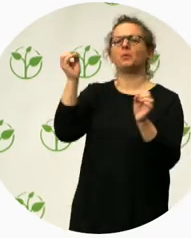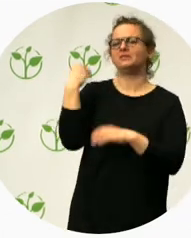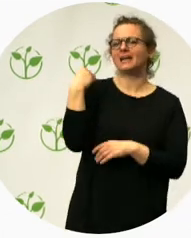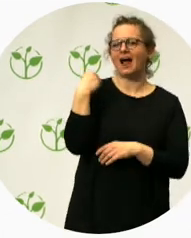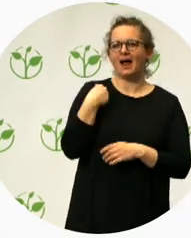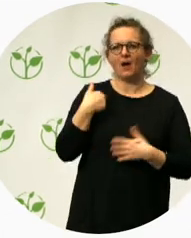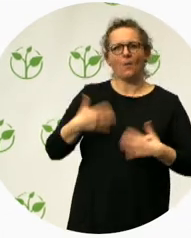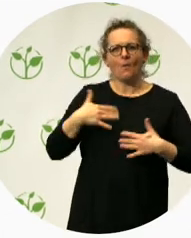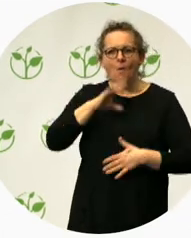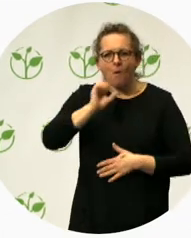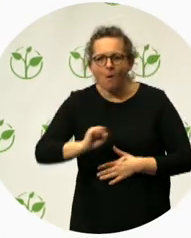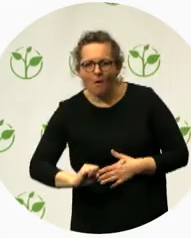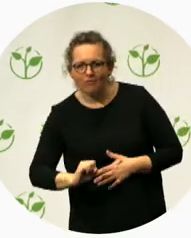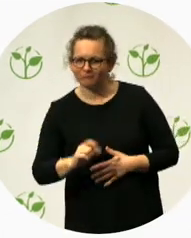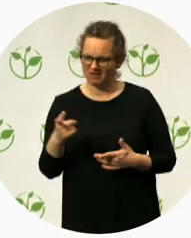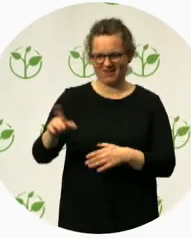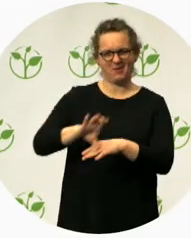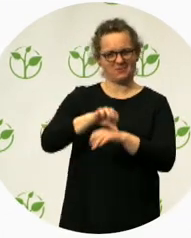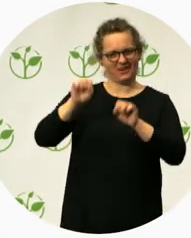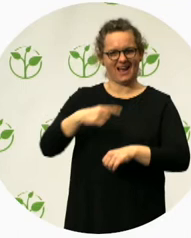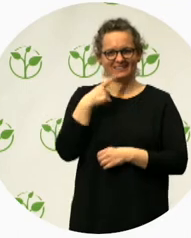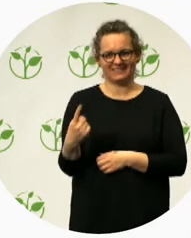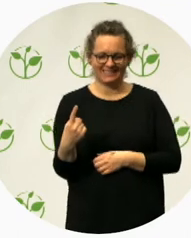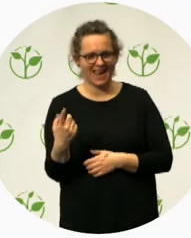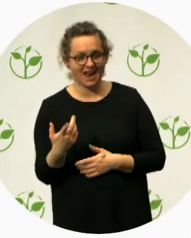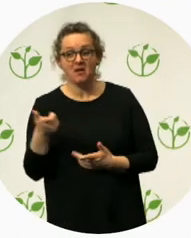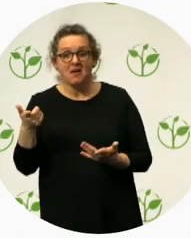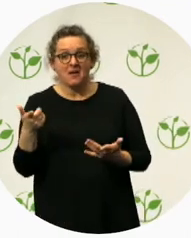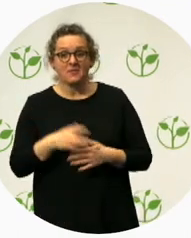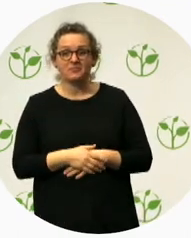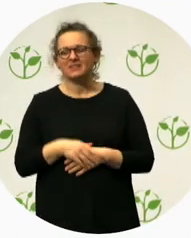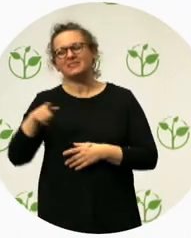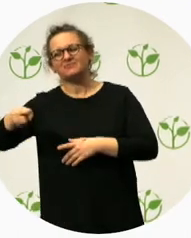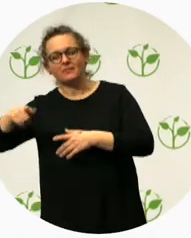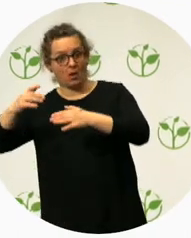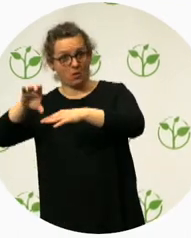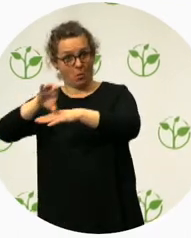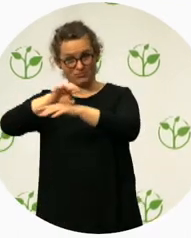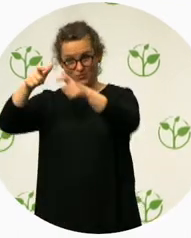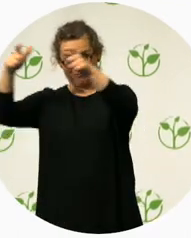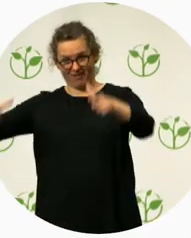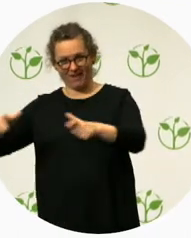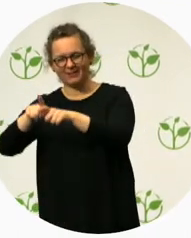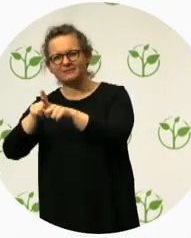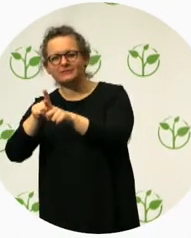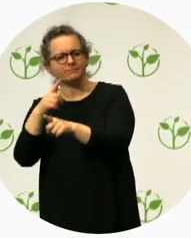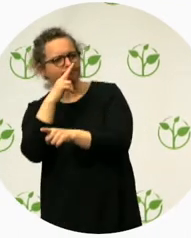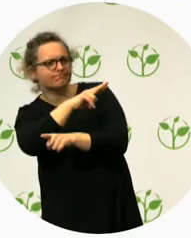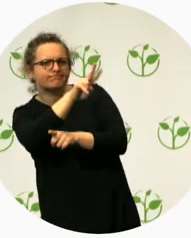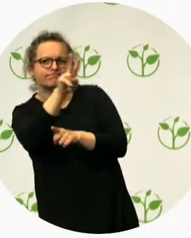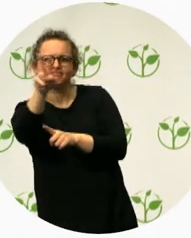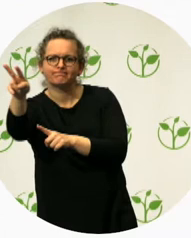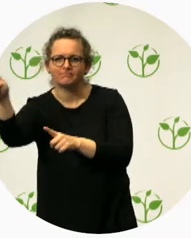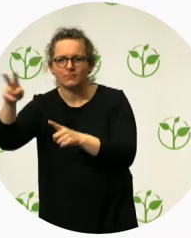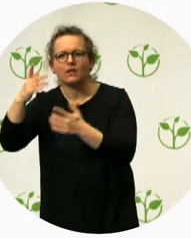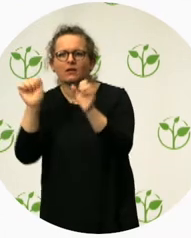we can use that, for instance, with people who use alternative and augmentative communication. If we go to